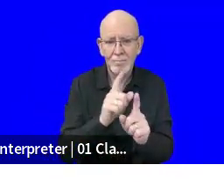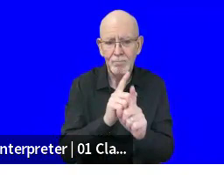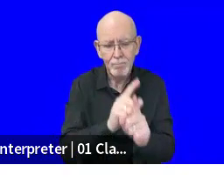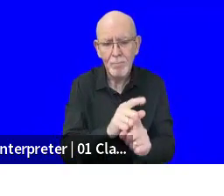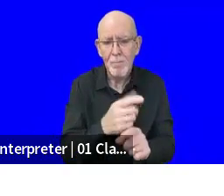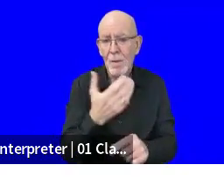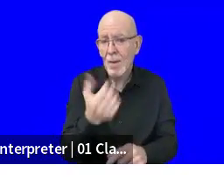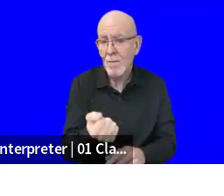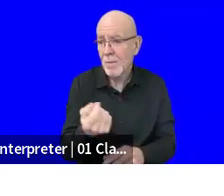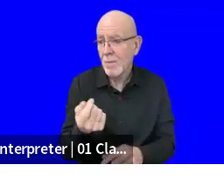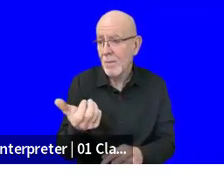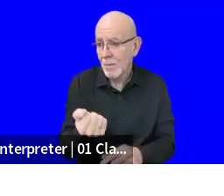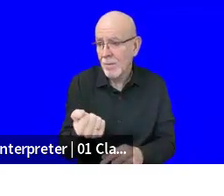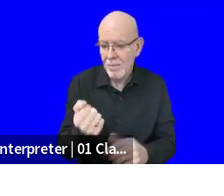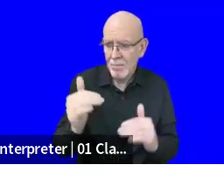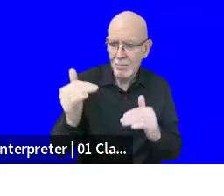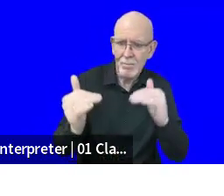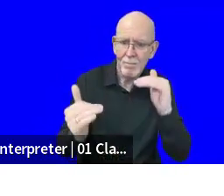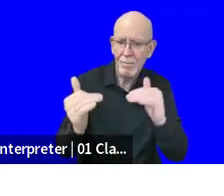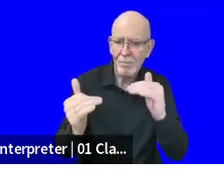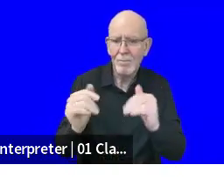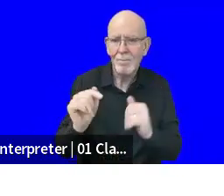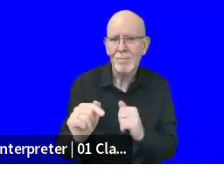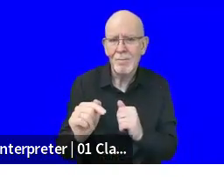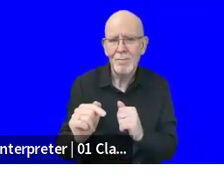households that have different